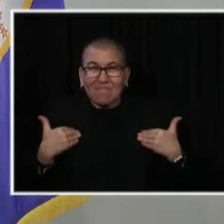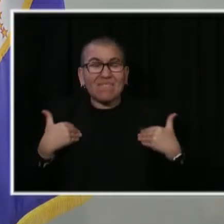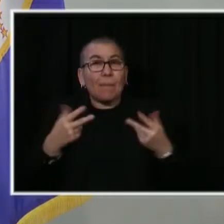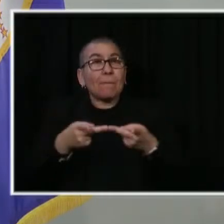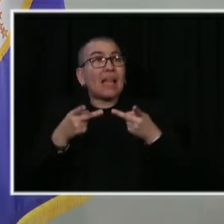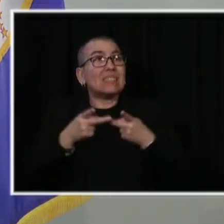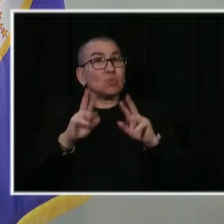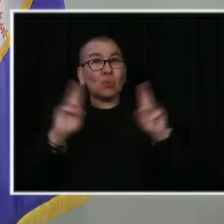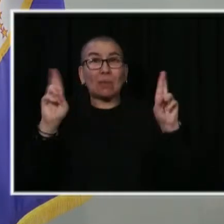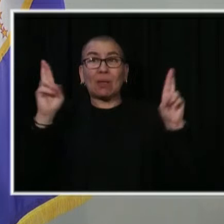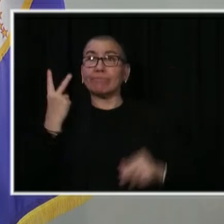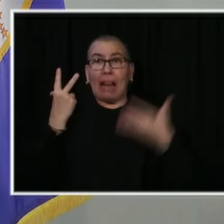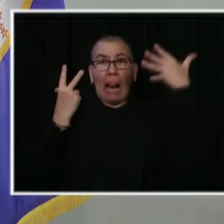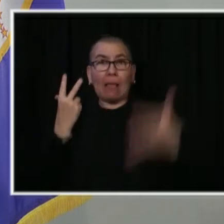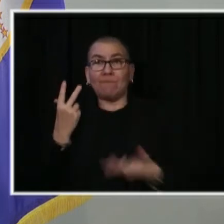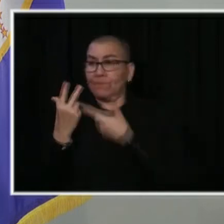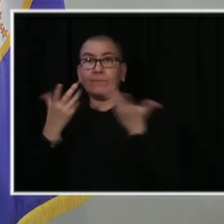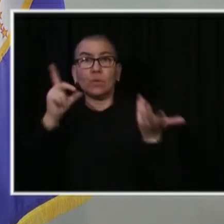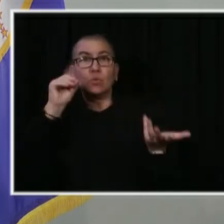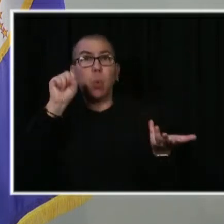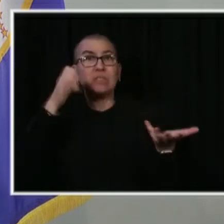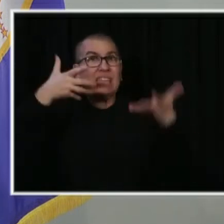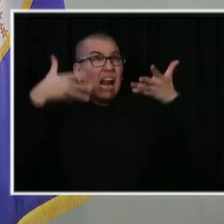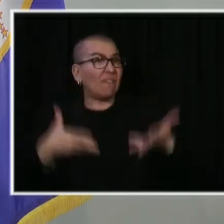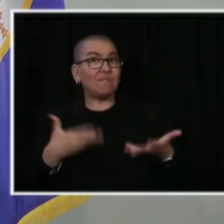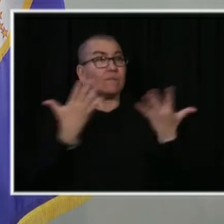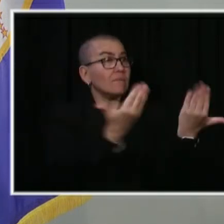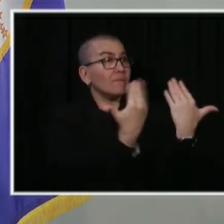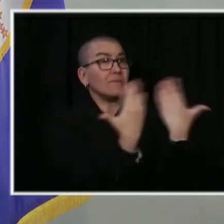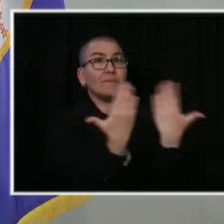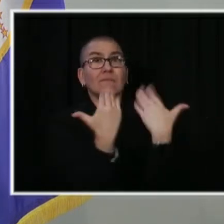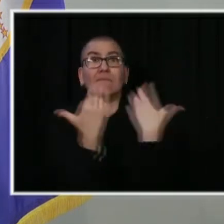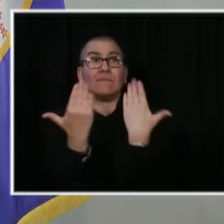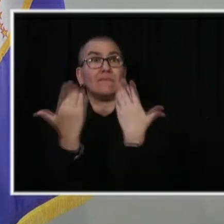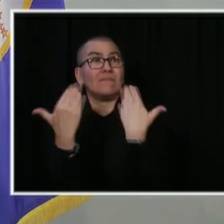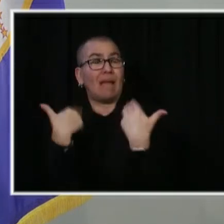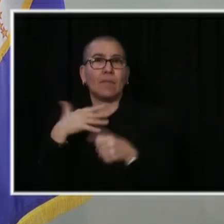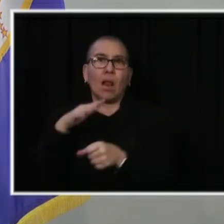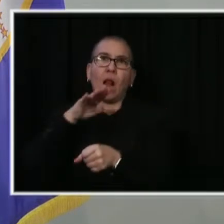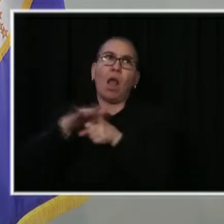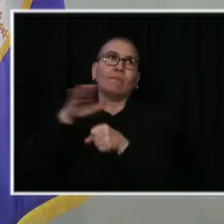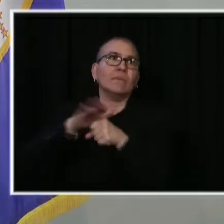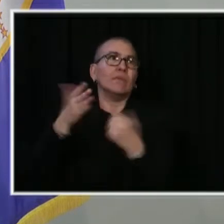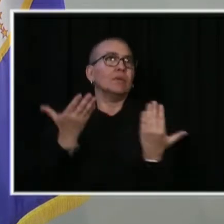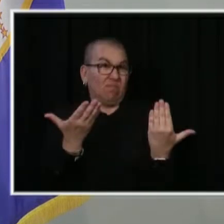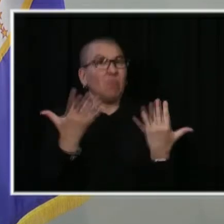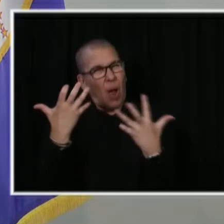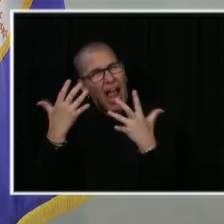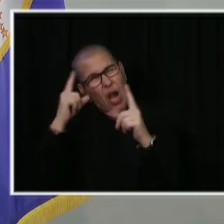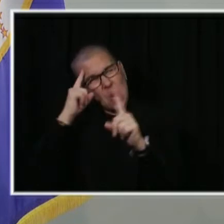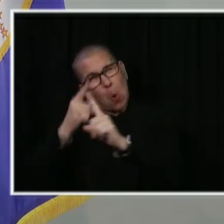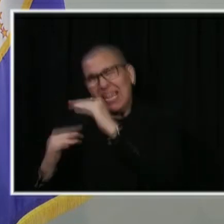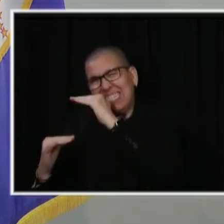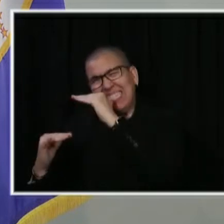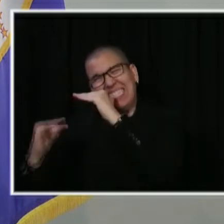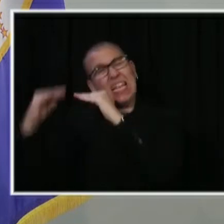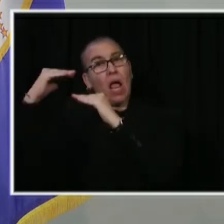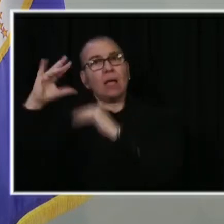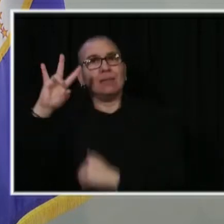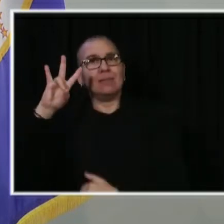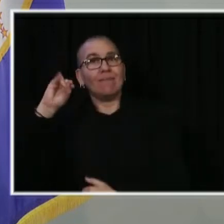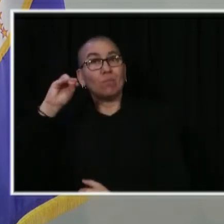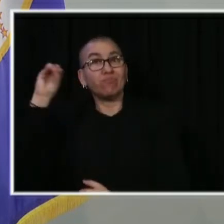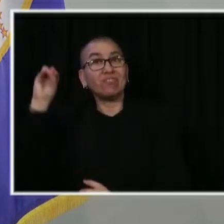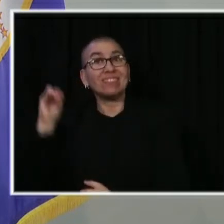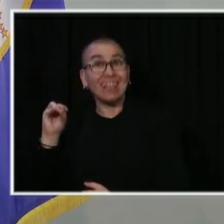would like to see us, as this continues on, to continue to push that number from 70, probably closer to 80 or 85. When it comes to things like measles, we have